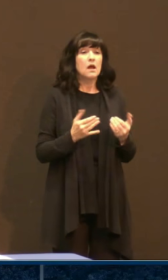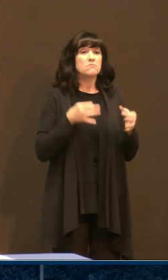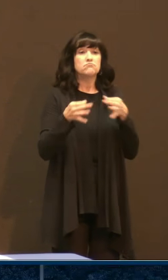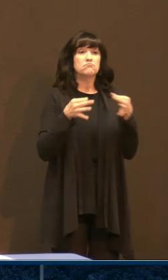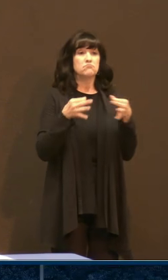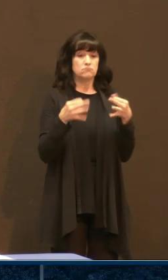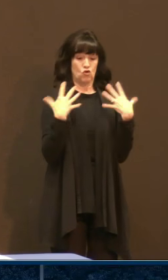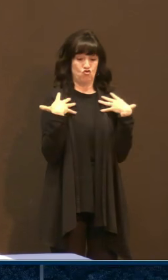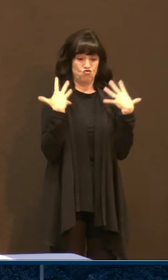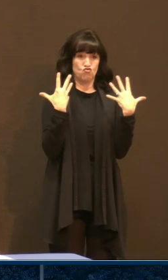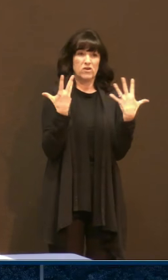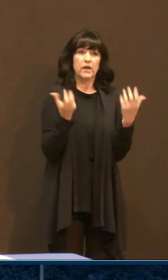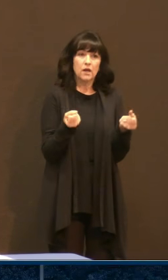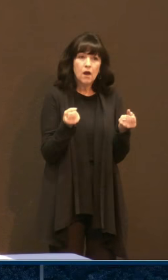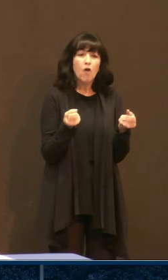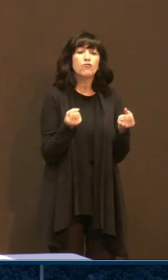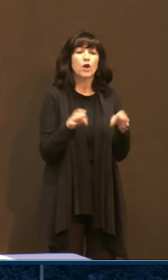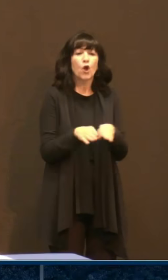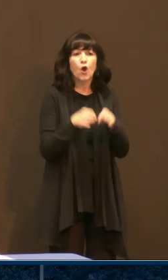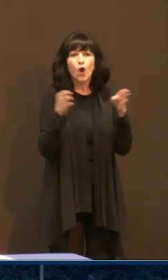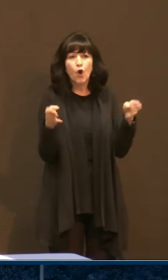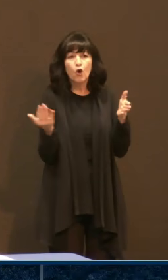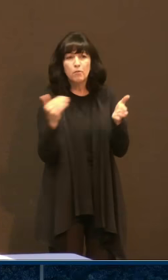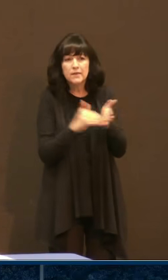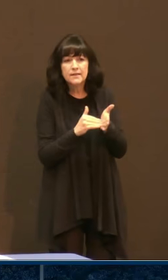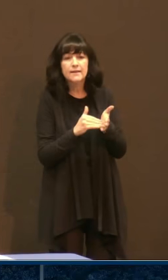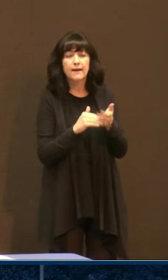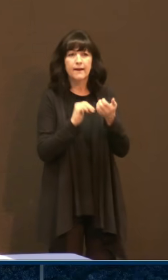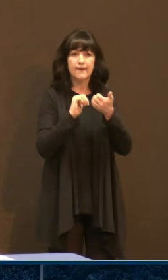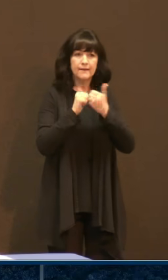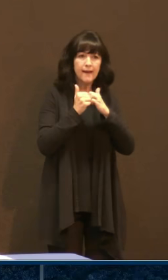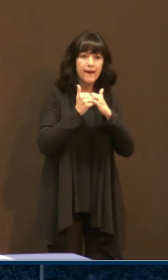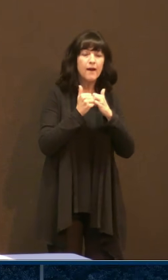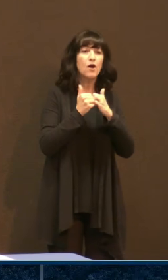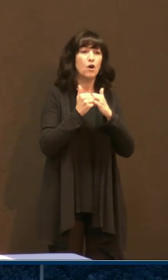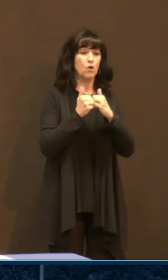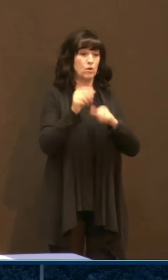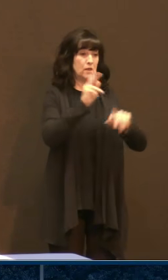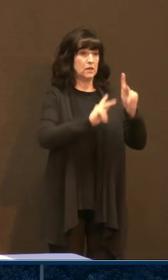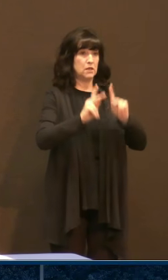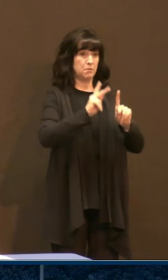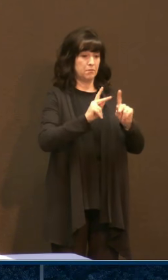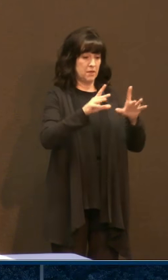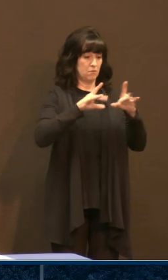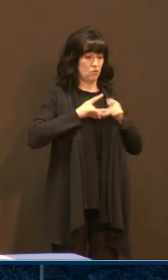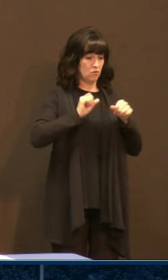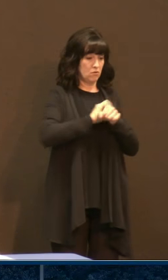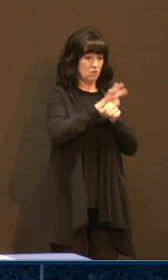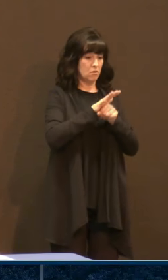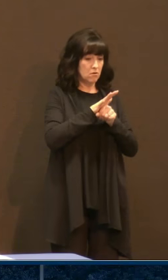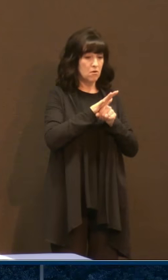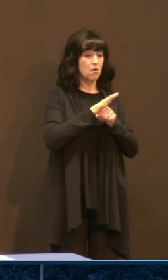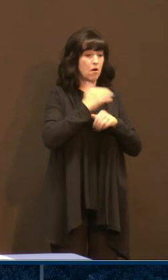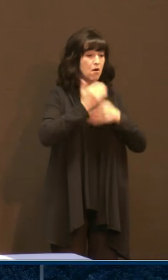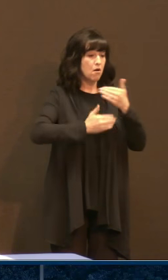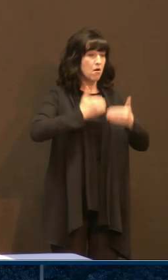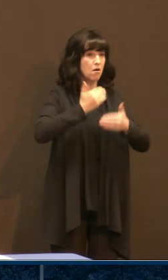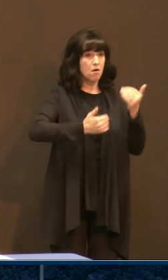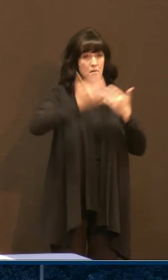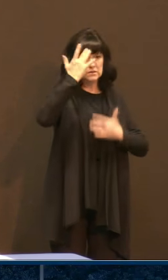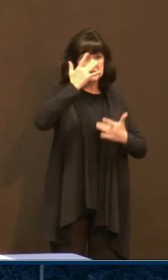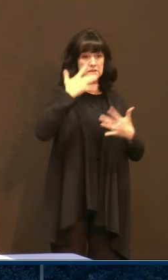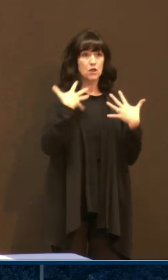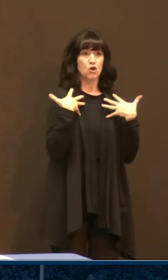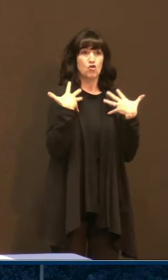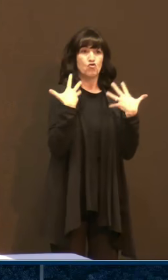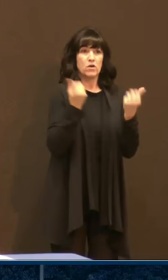back up and what we could do. And I think we also then look at the recovery, which is going to take multiple forms. There's what the Department of State's doing, what the